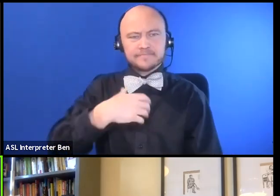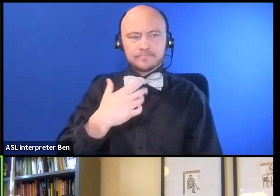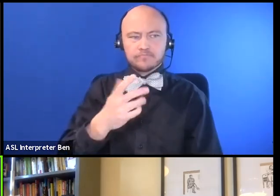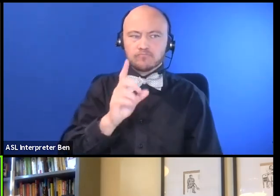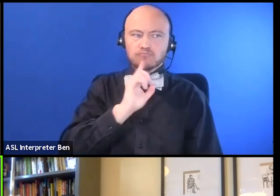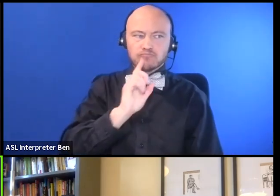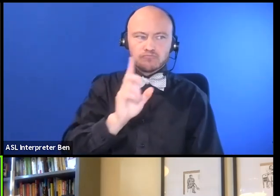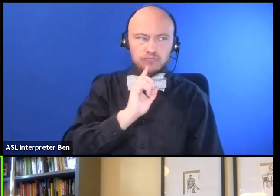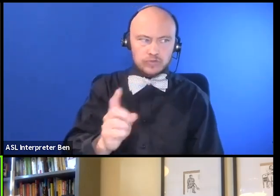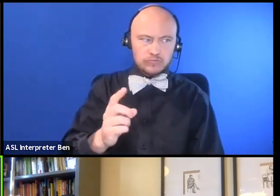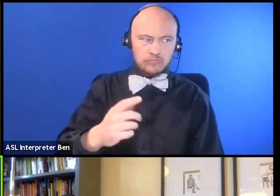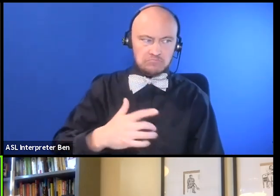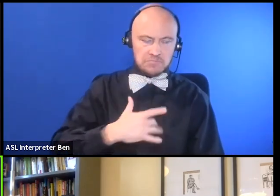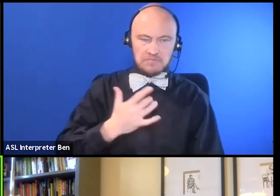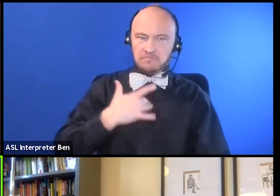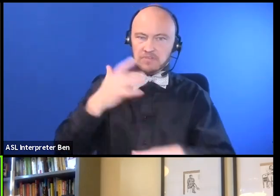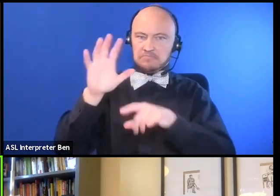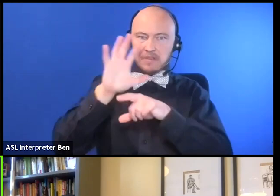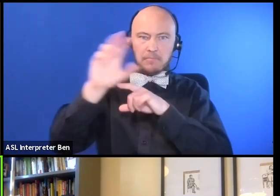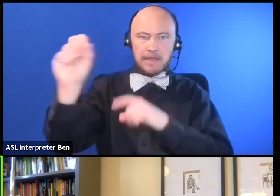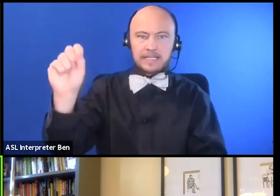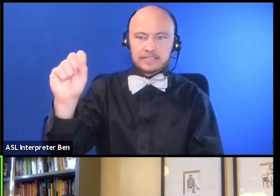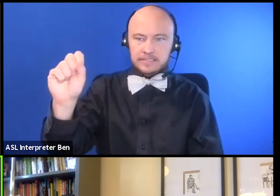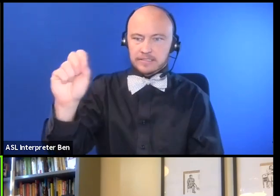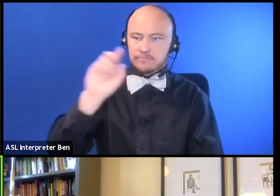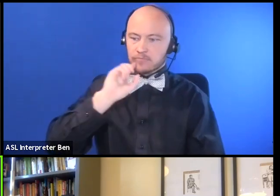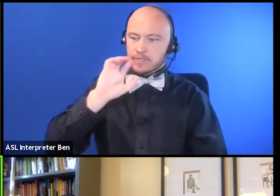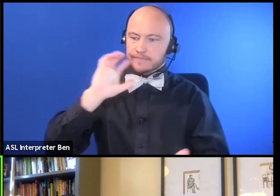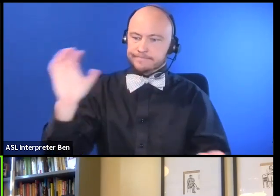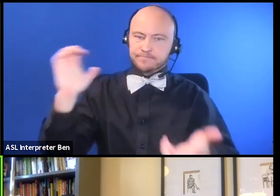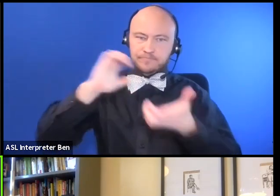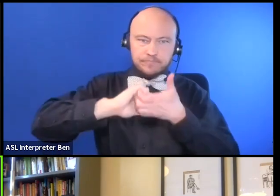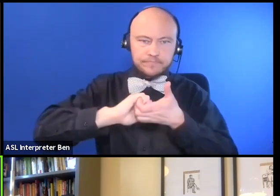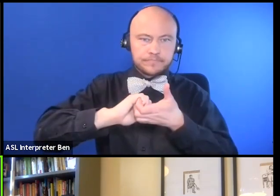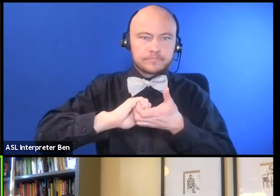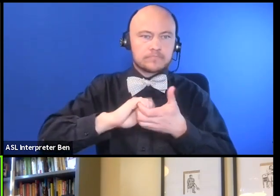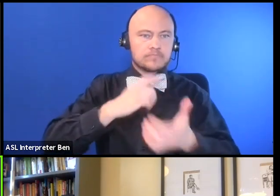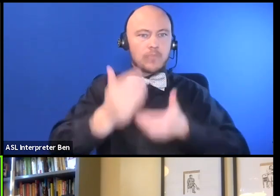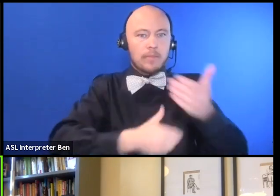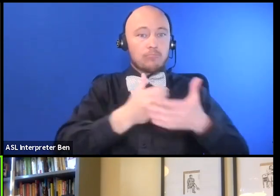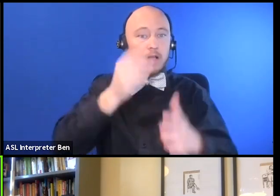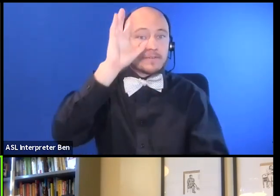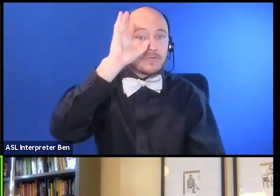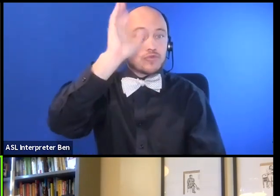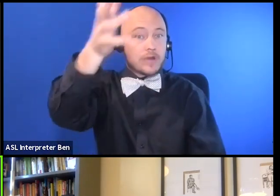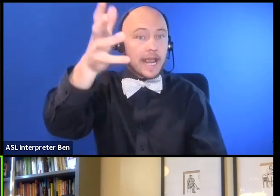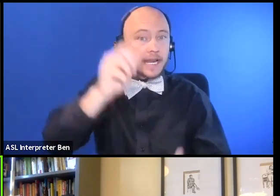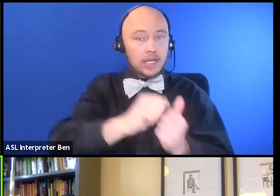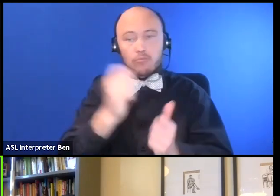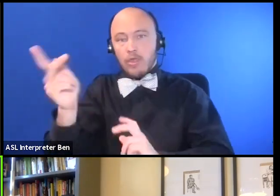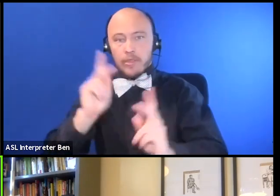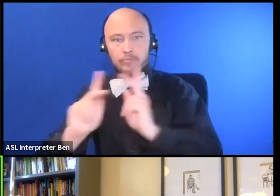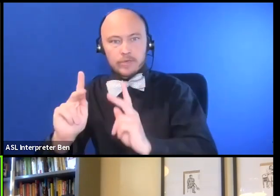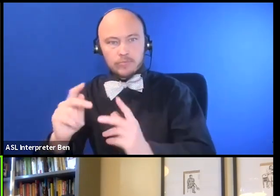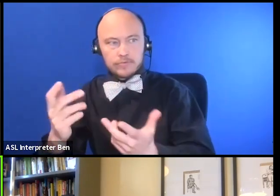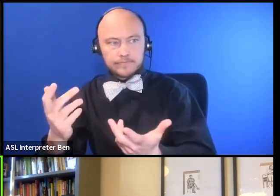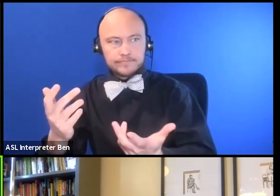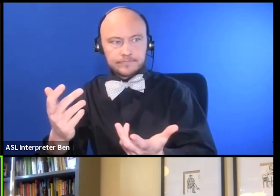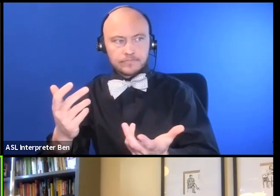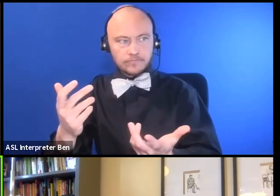really does feel amazing to hook into the process of creating with other people, right?